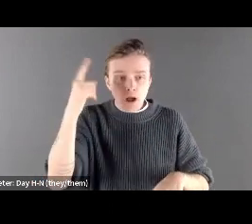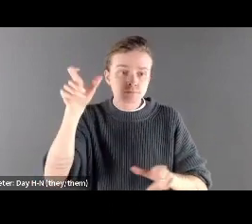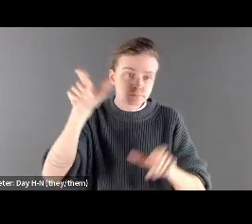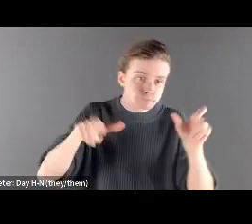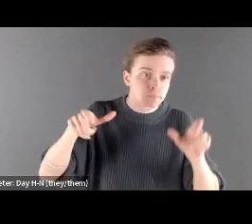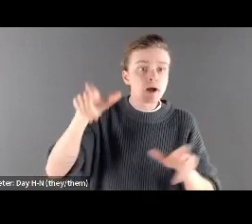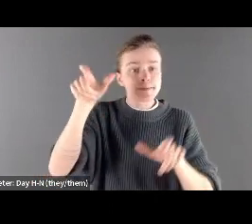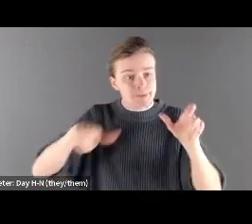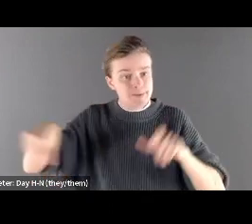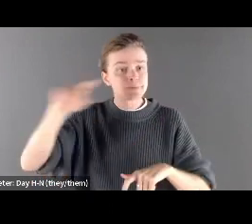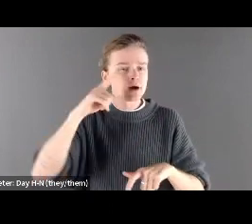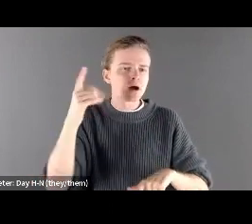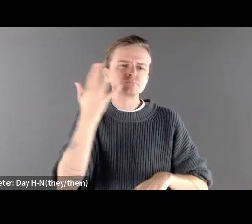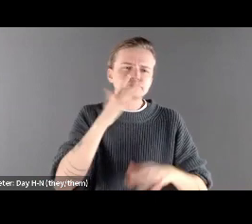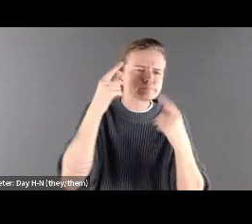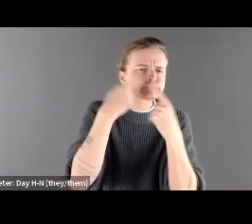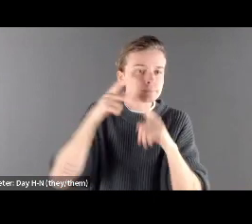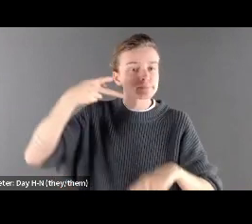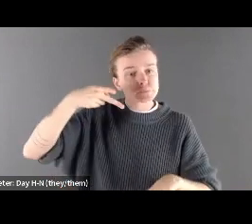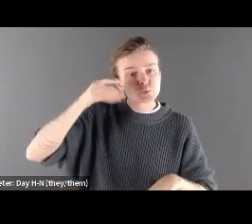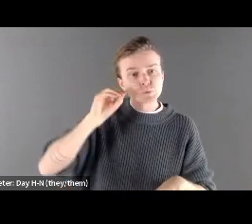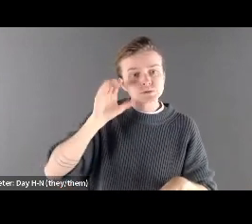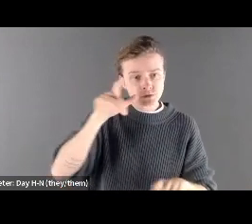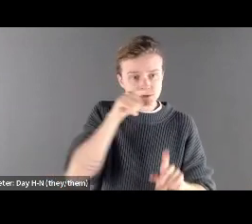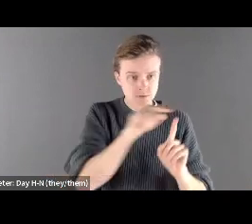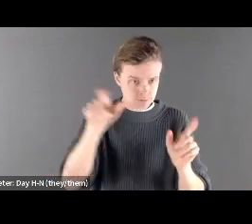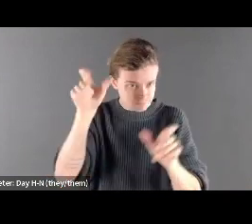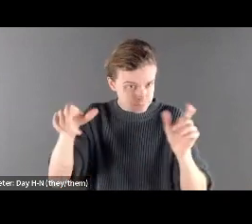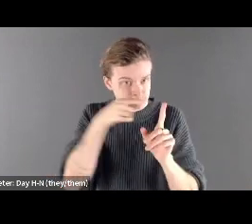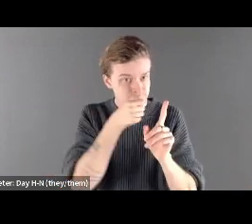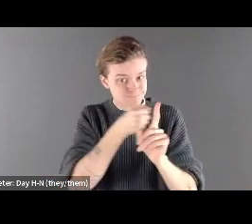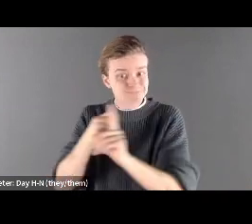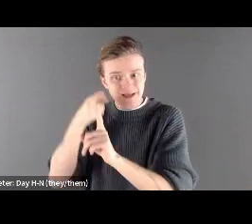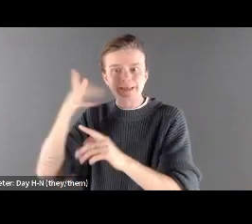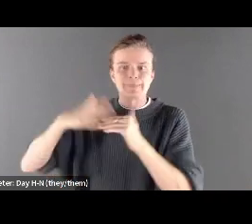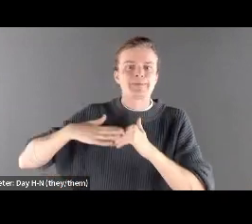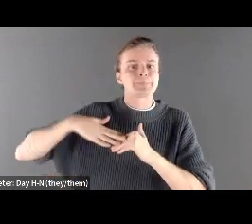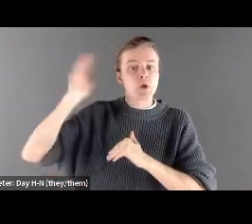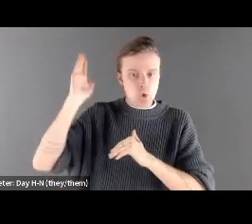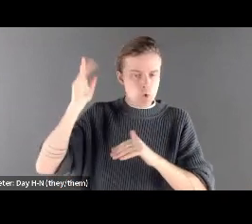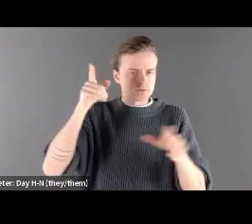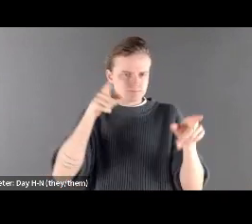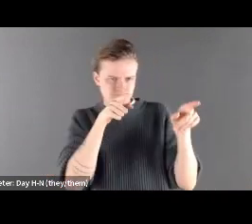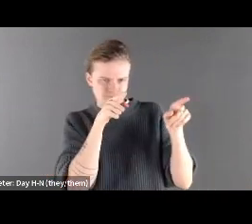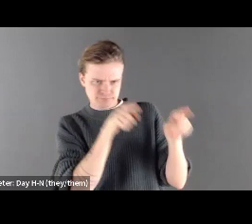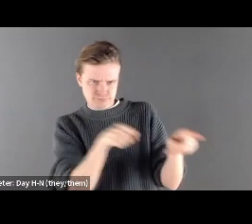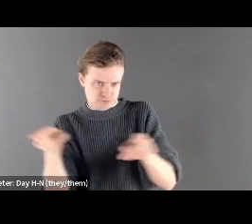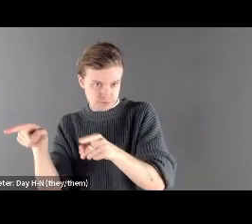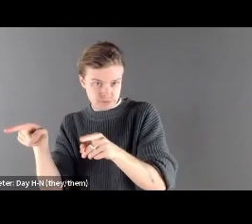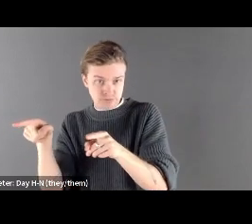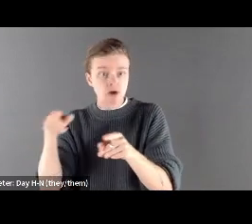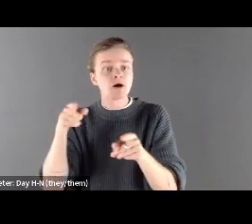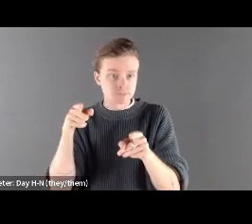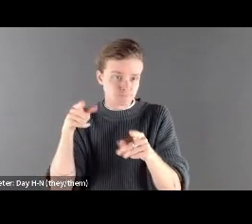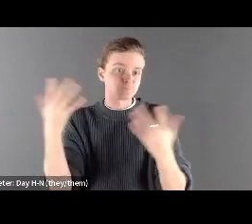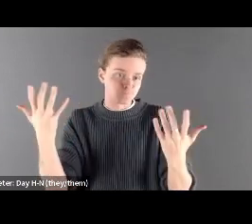us and our partners in a lawsuit against the NYPD, in particular, again, emphasizing the lack of